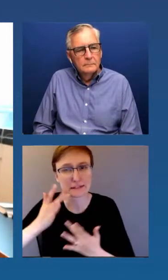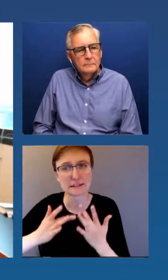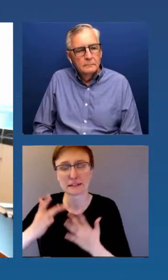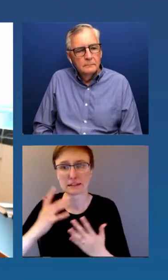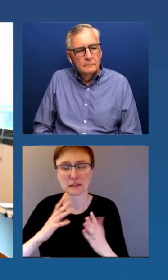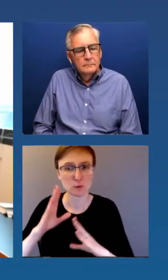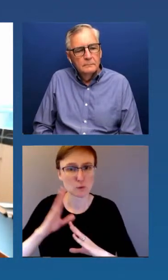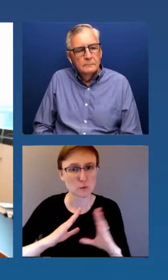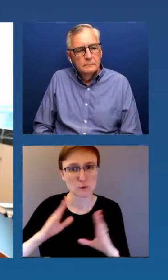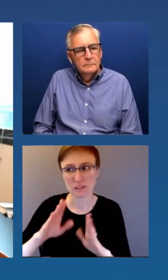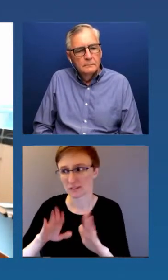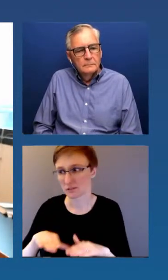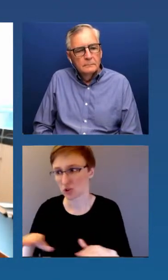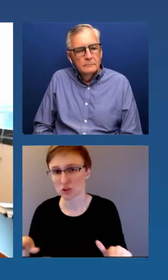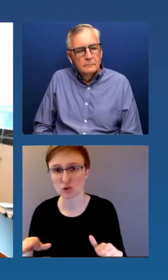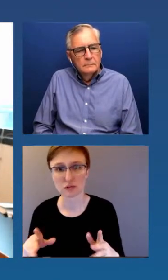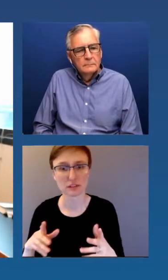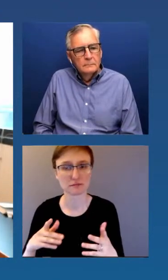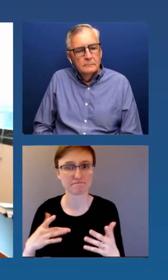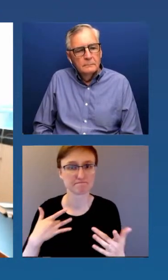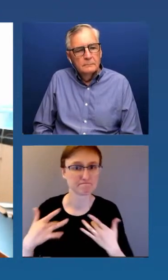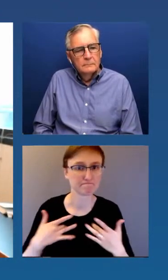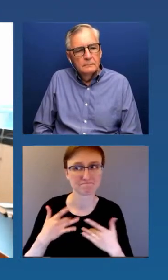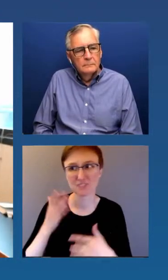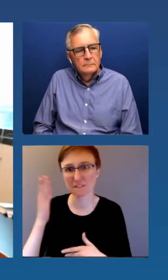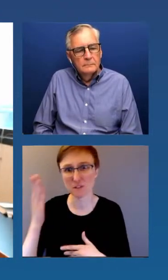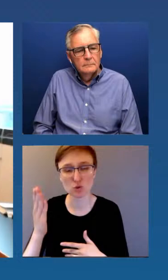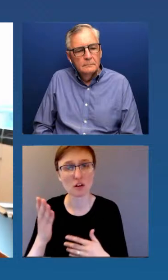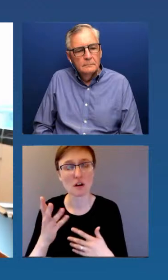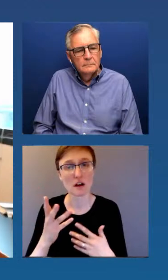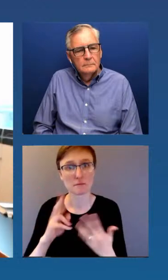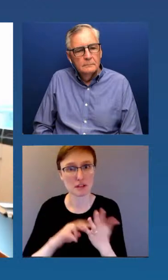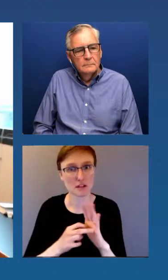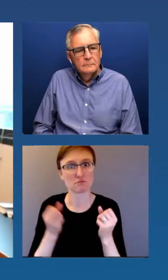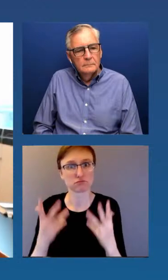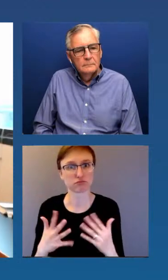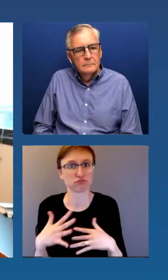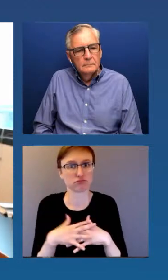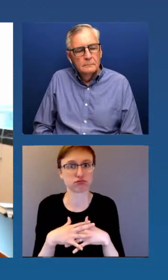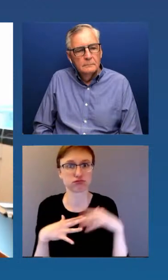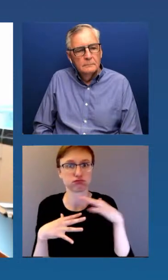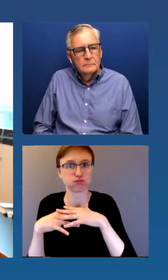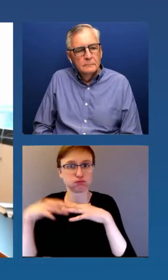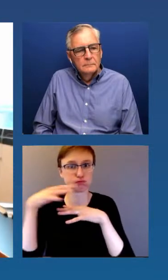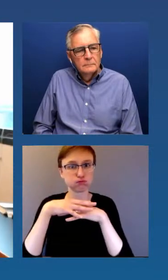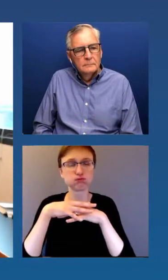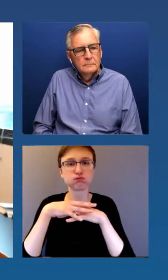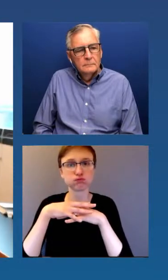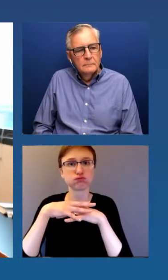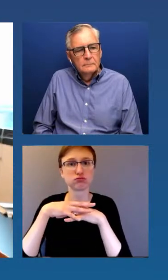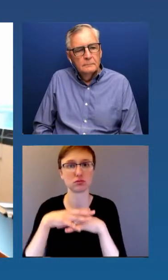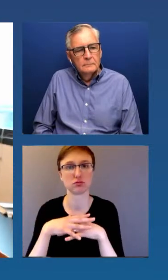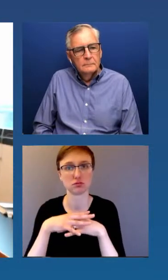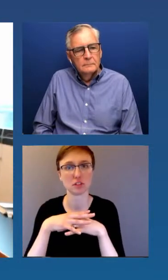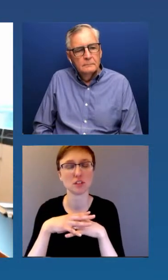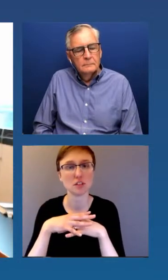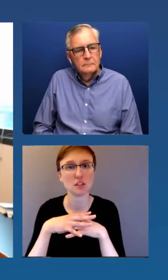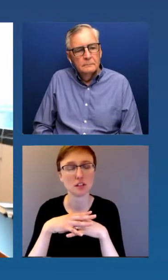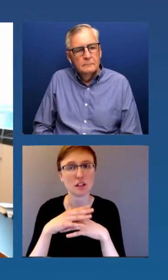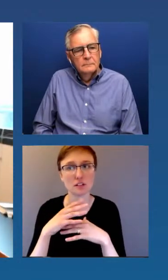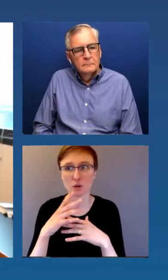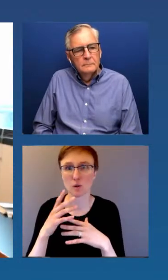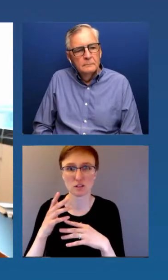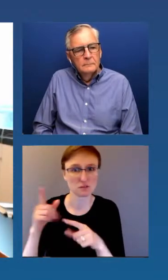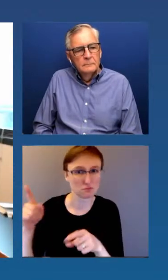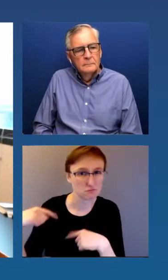Worried about their children, worried about their future. There's a lot more on the plates of people who are historically facing inequities that they